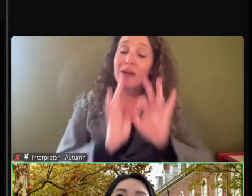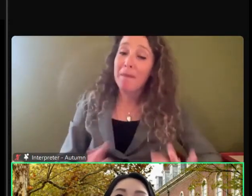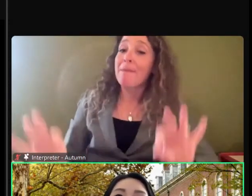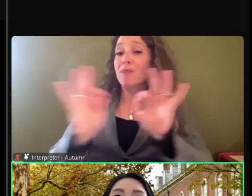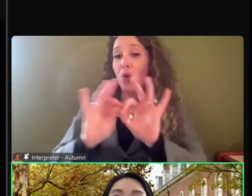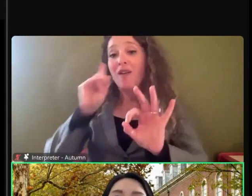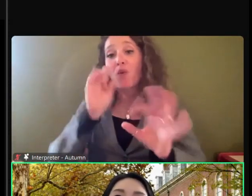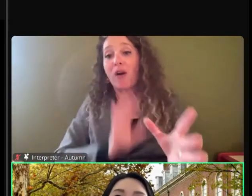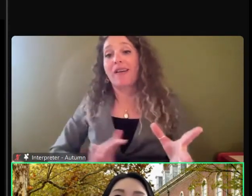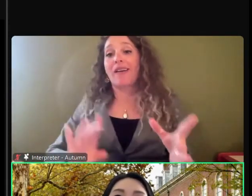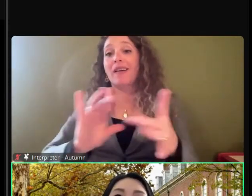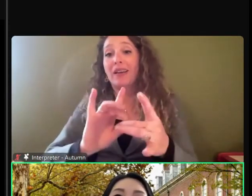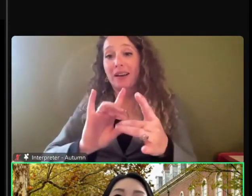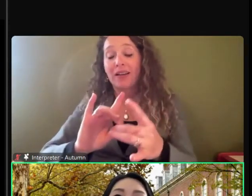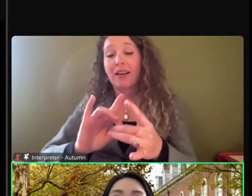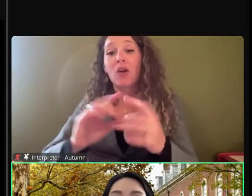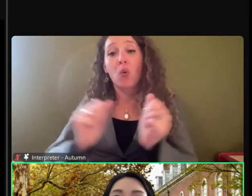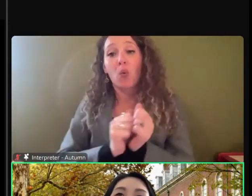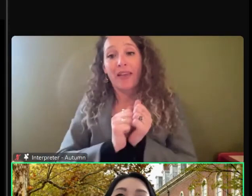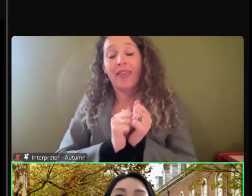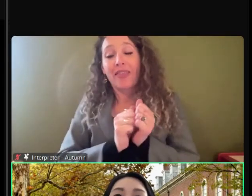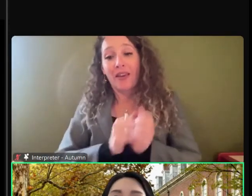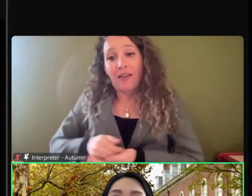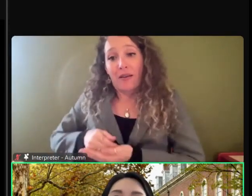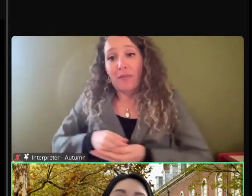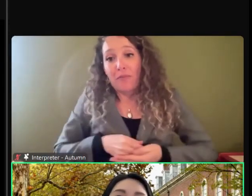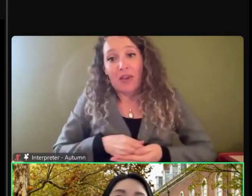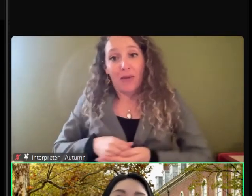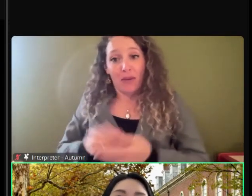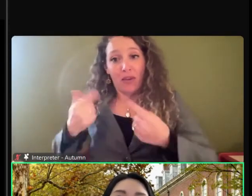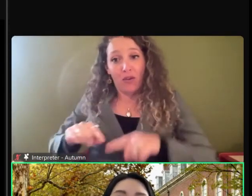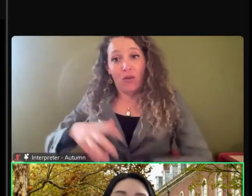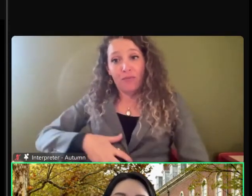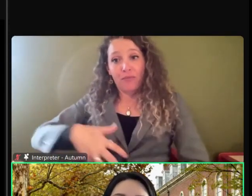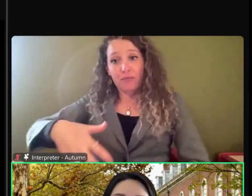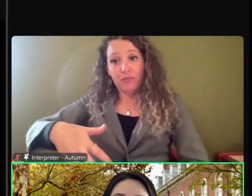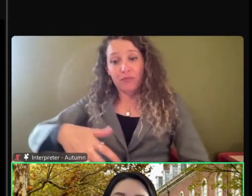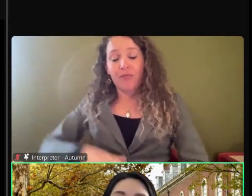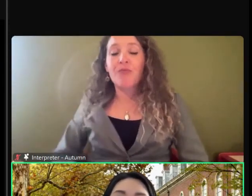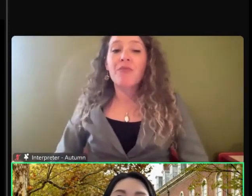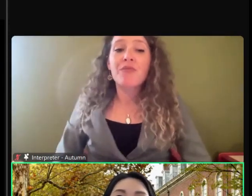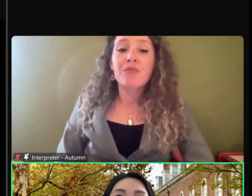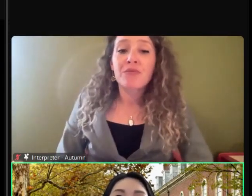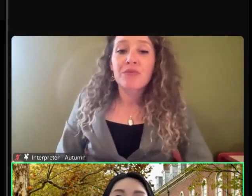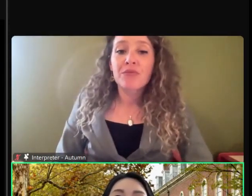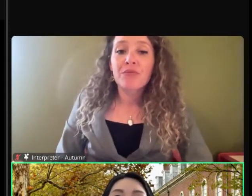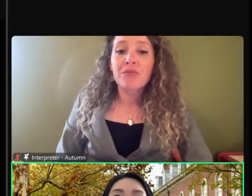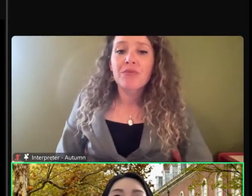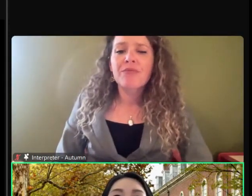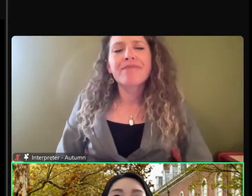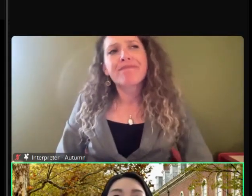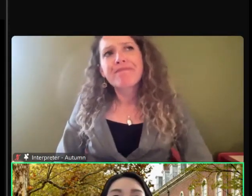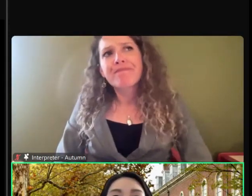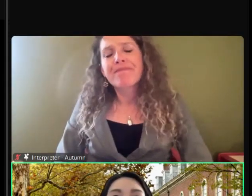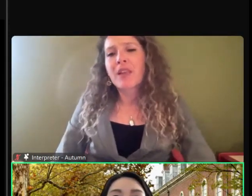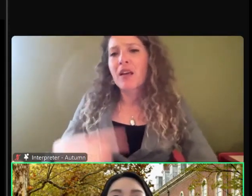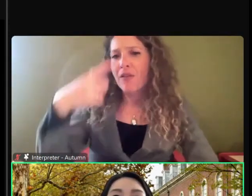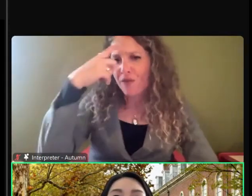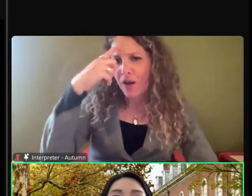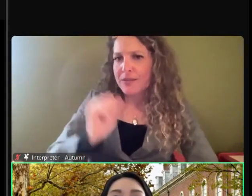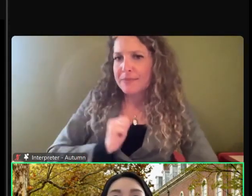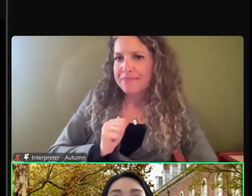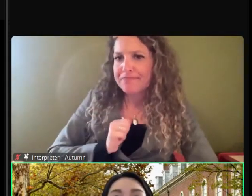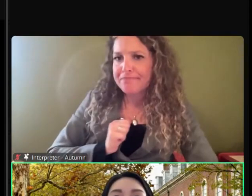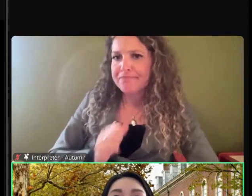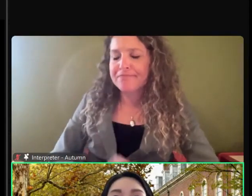in connecting with the fetus during this early month. I found myself thinking